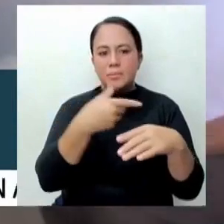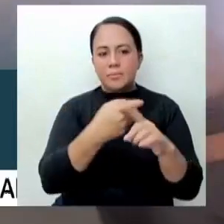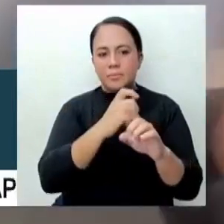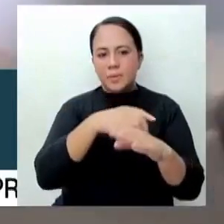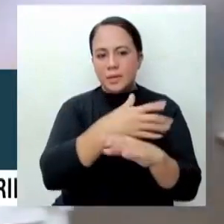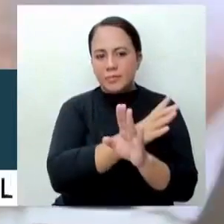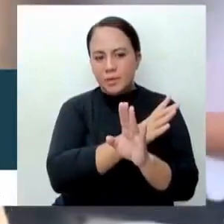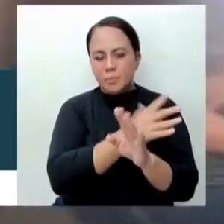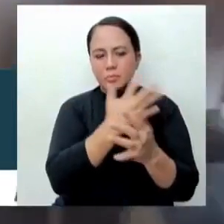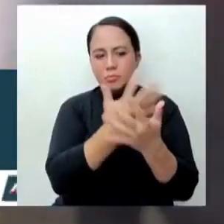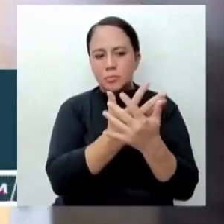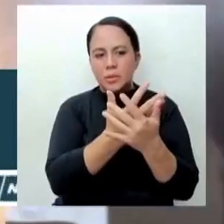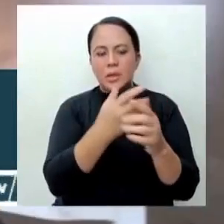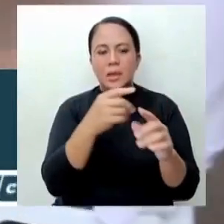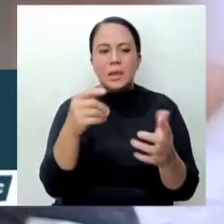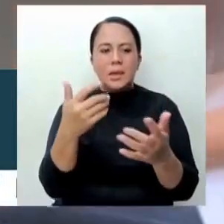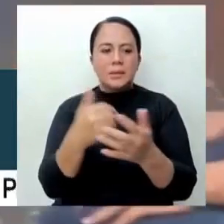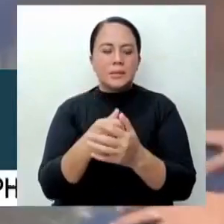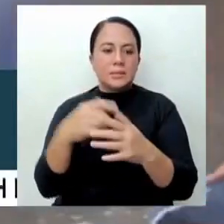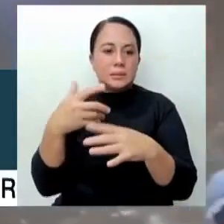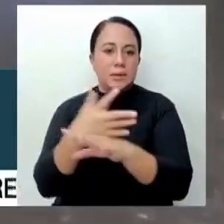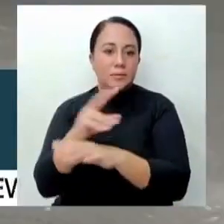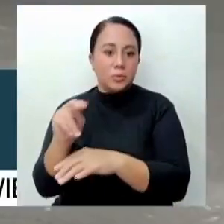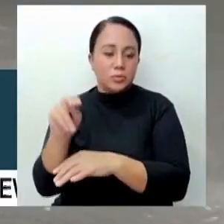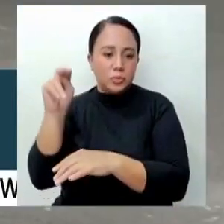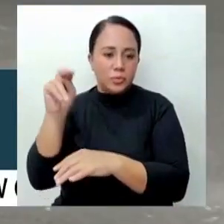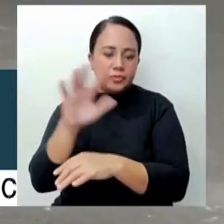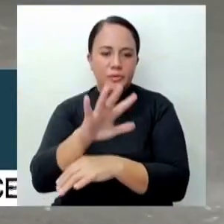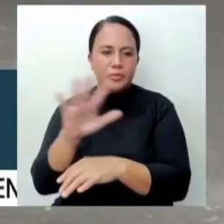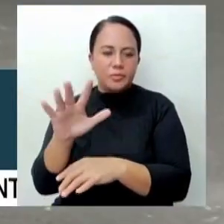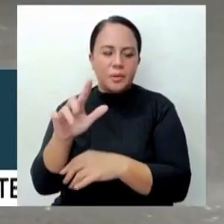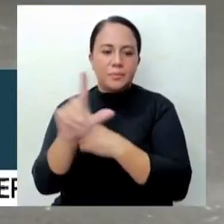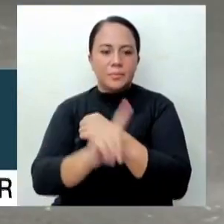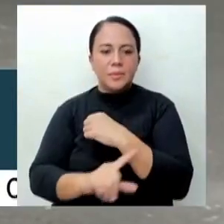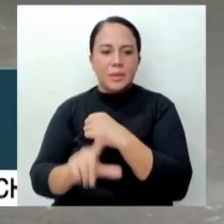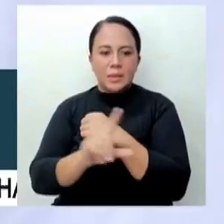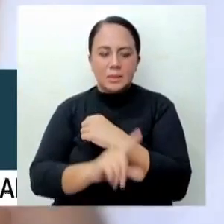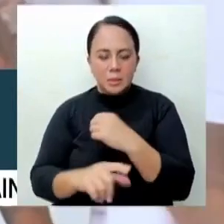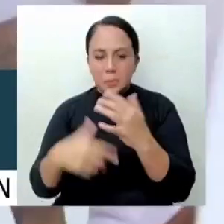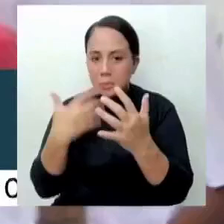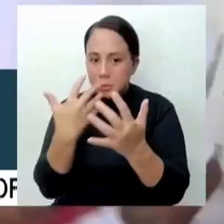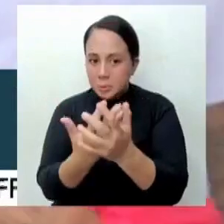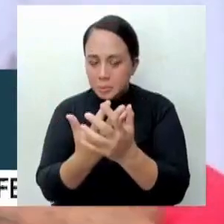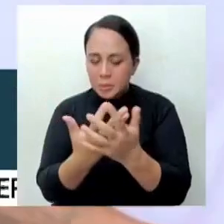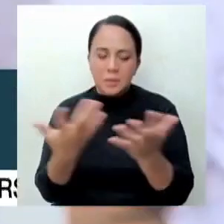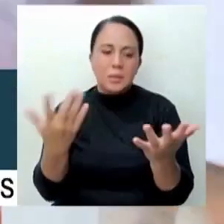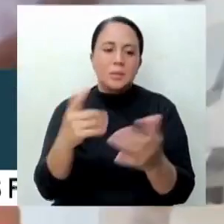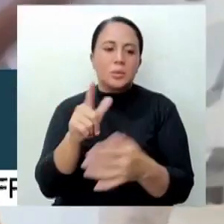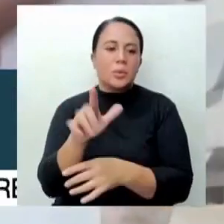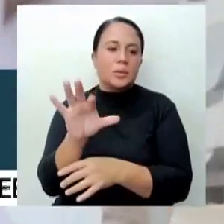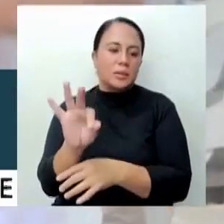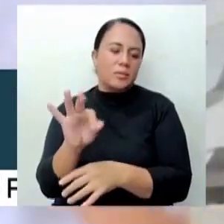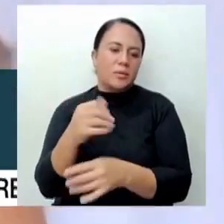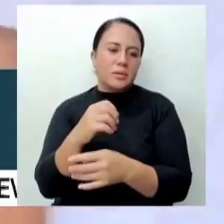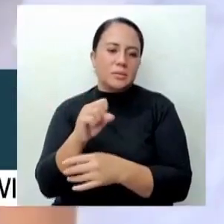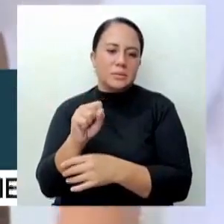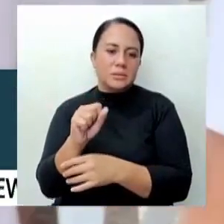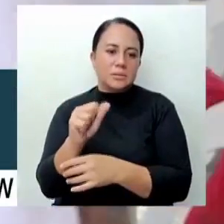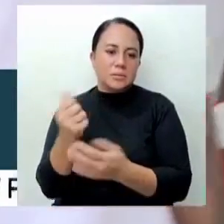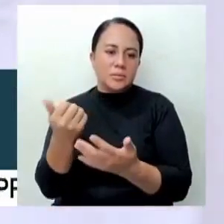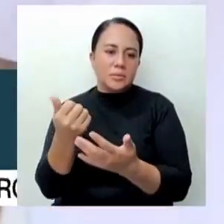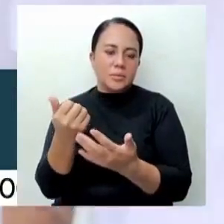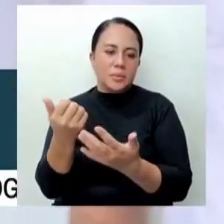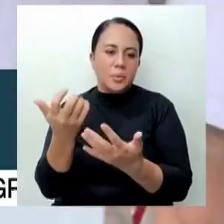Prison and Penal Farm in Davao del Norte, 55 from Leyte Regional Prison in Abuyog, Leyte, 29 from San Ramon Prison and Penal Farm